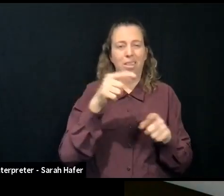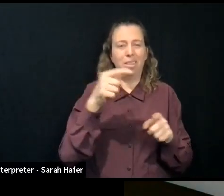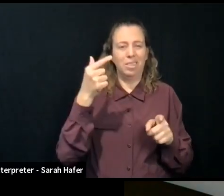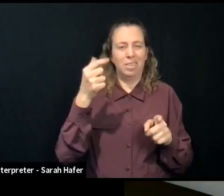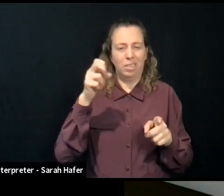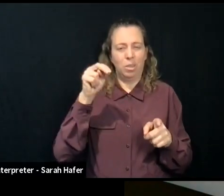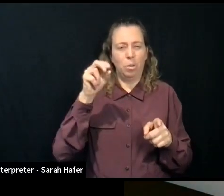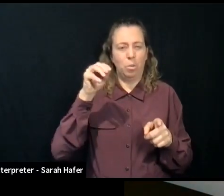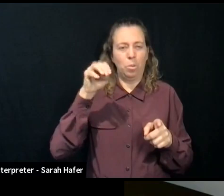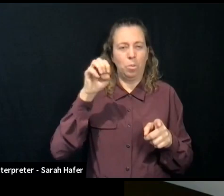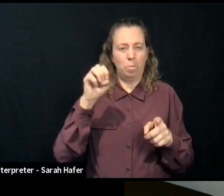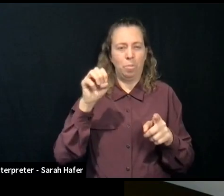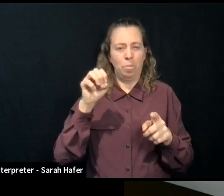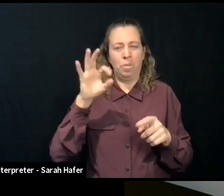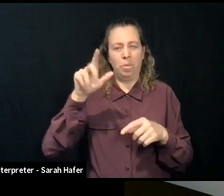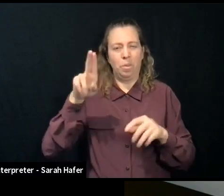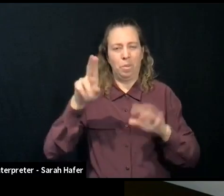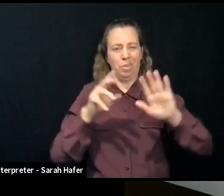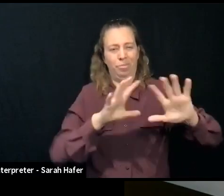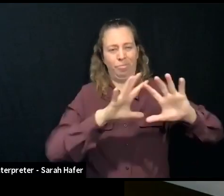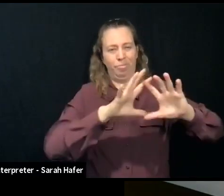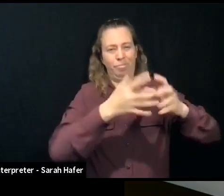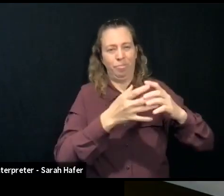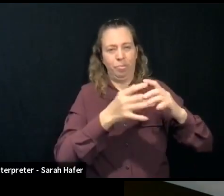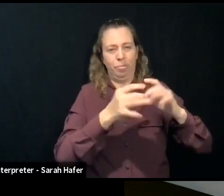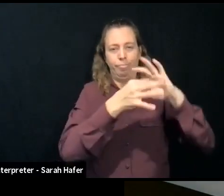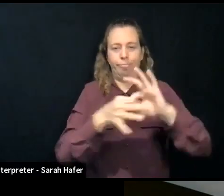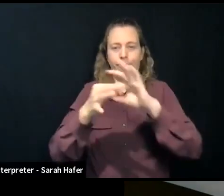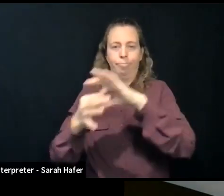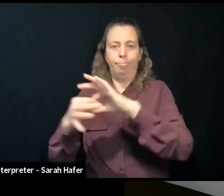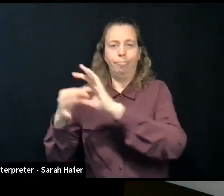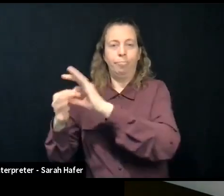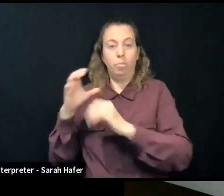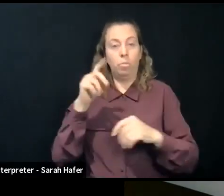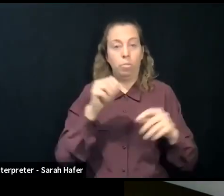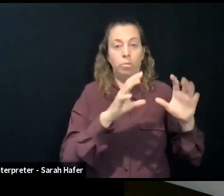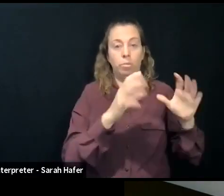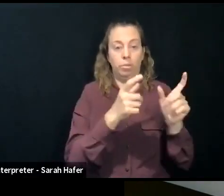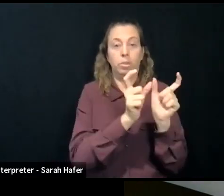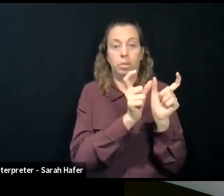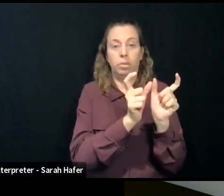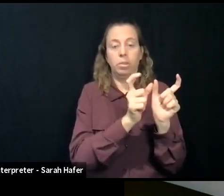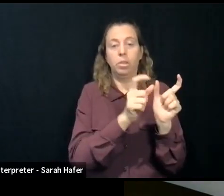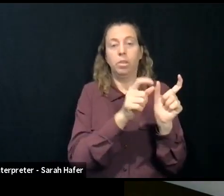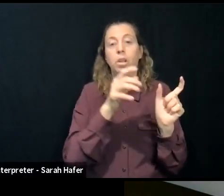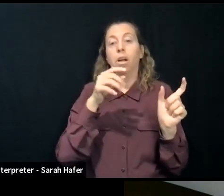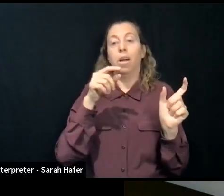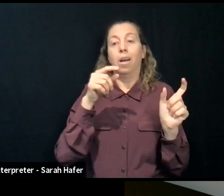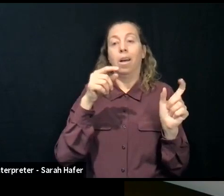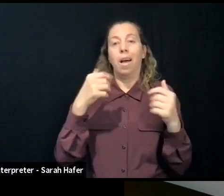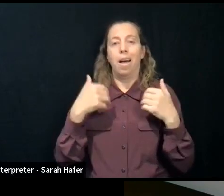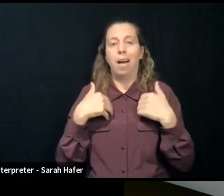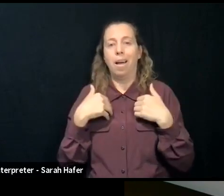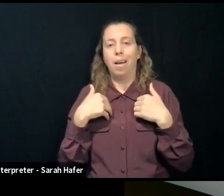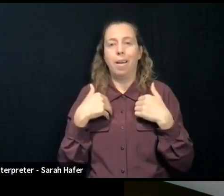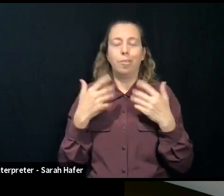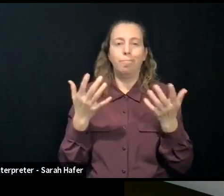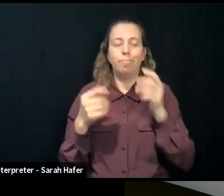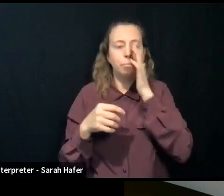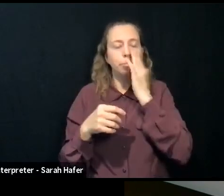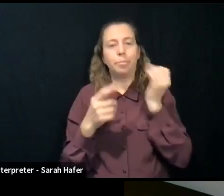coronavirus just has one piece. So the influenza virus and the coronavirus pieces can individually mutate,